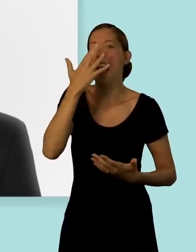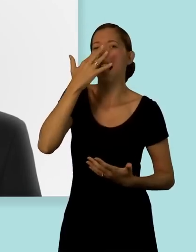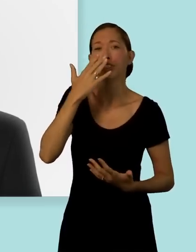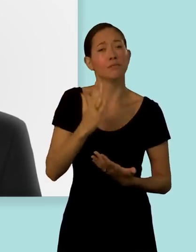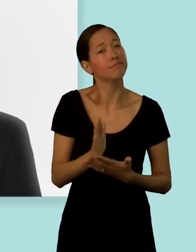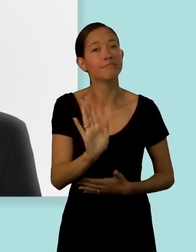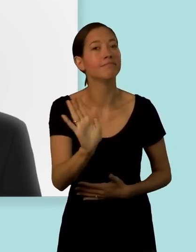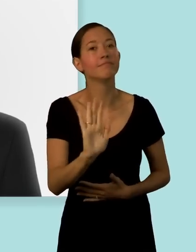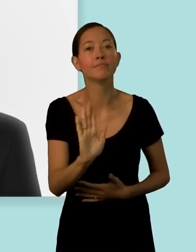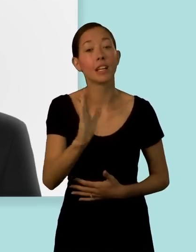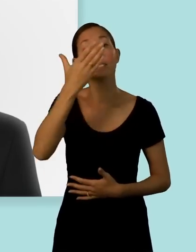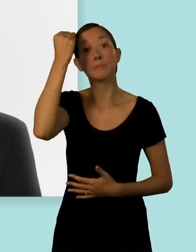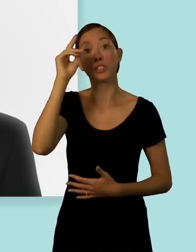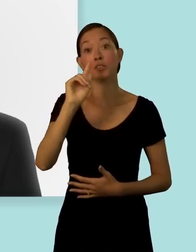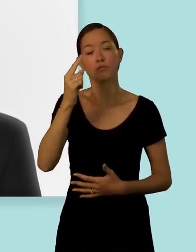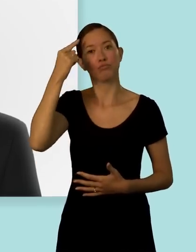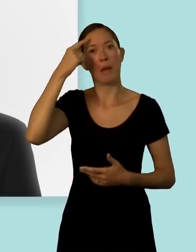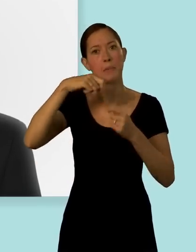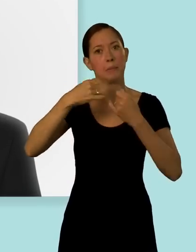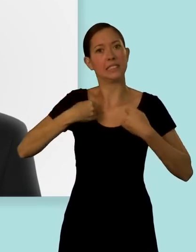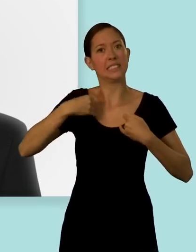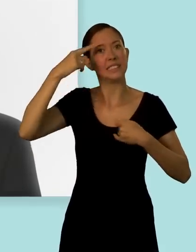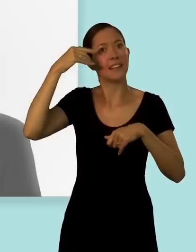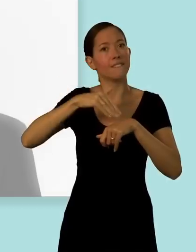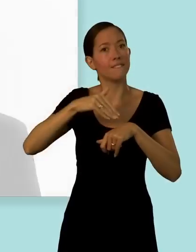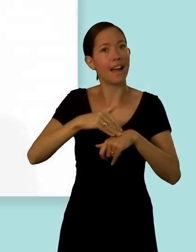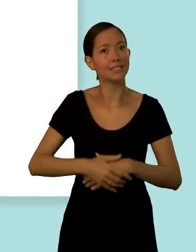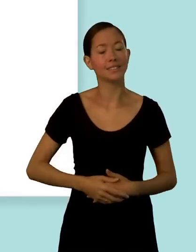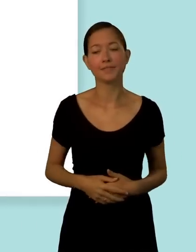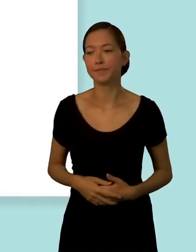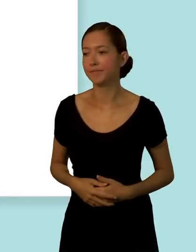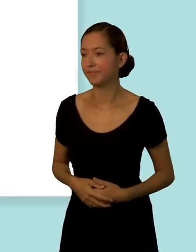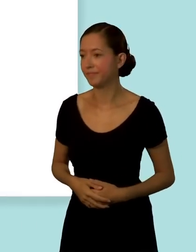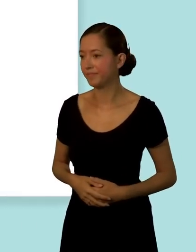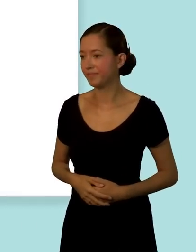ageing. Dementia occurs when the brain is affected by a disease.